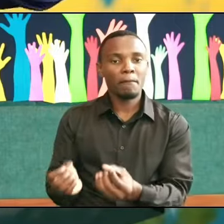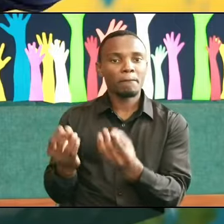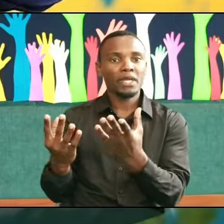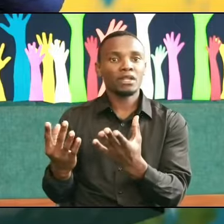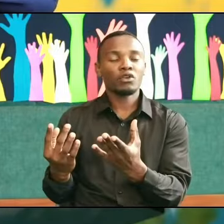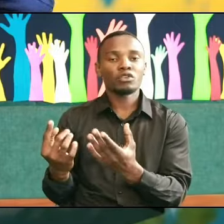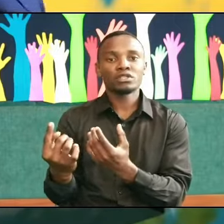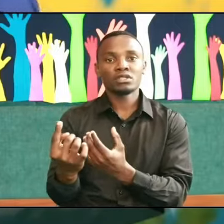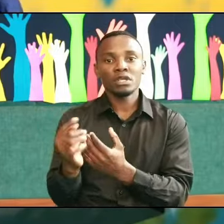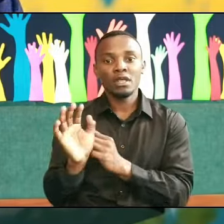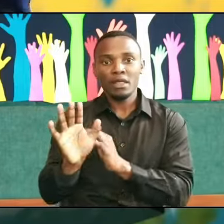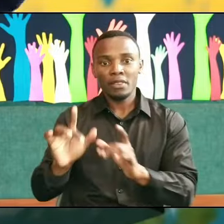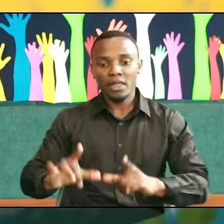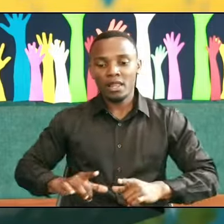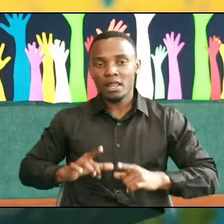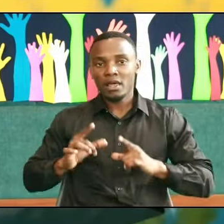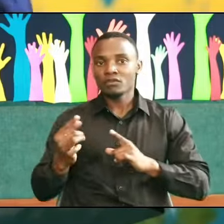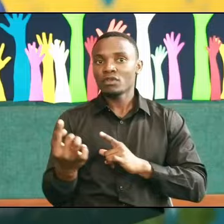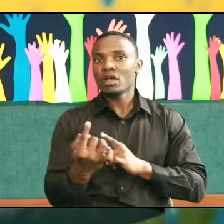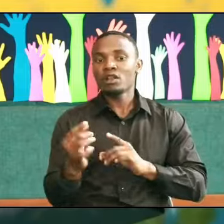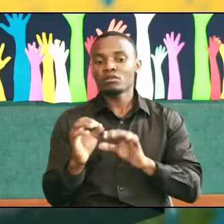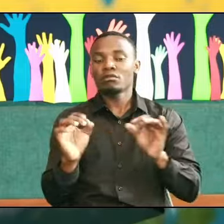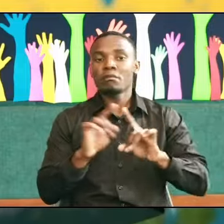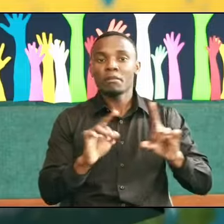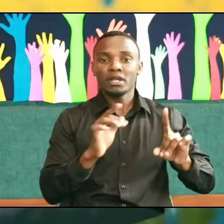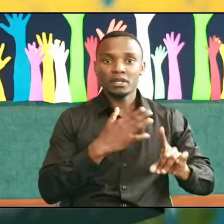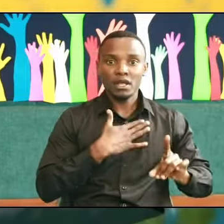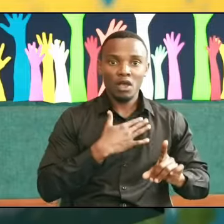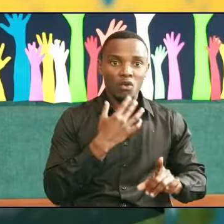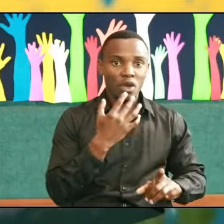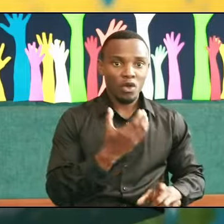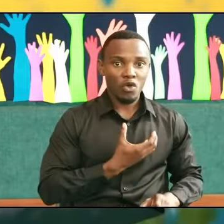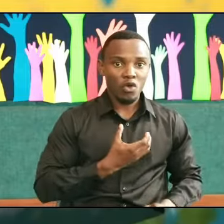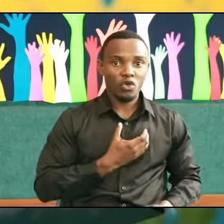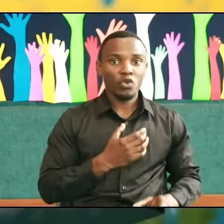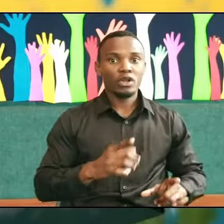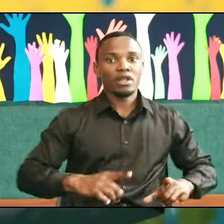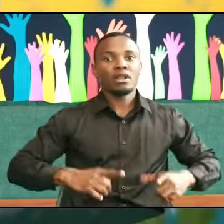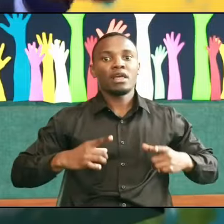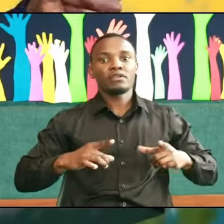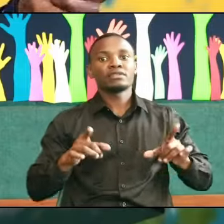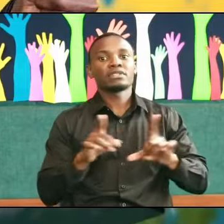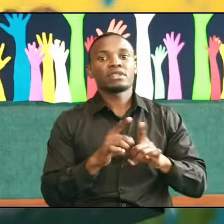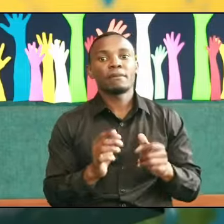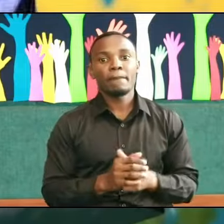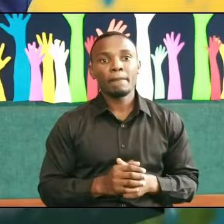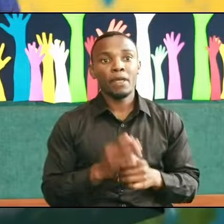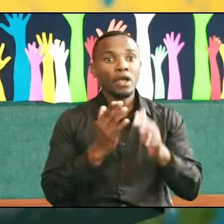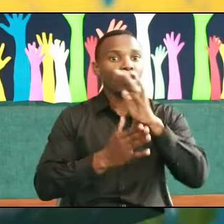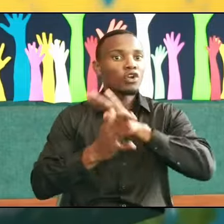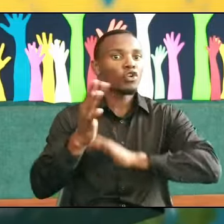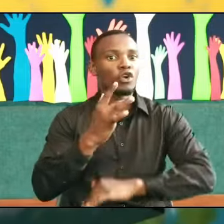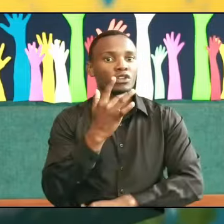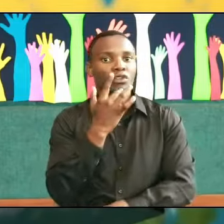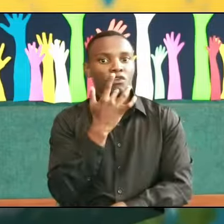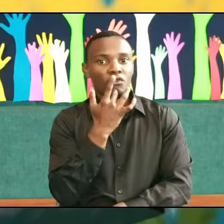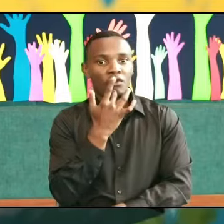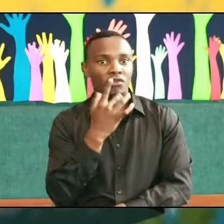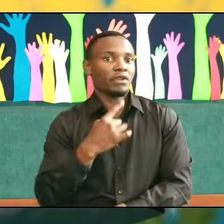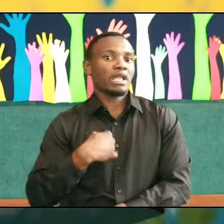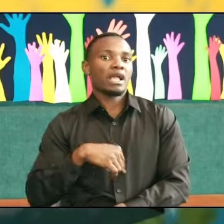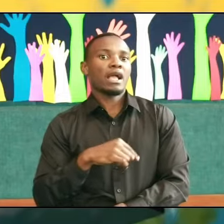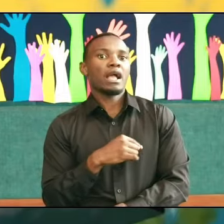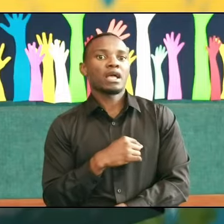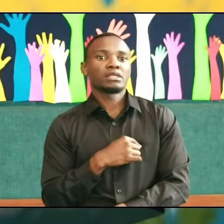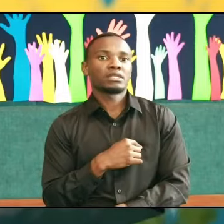we see miracles in our own lives. God is favoring us by involving us in the ministry to the